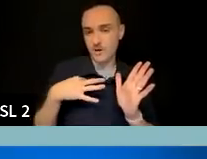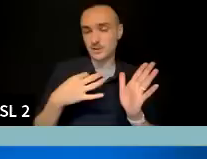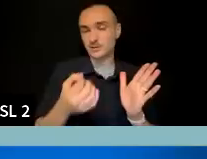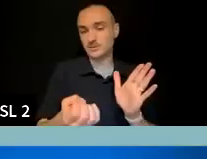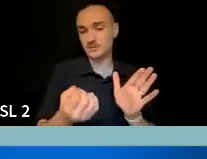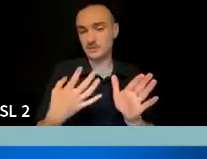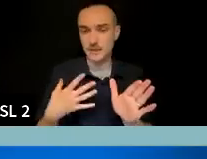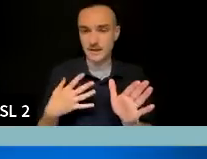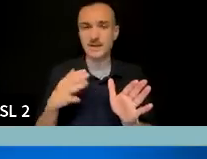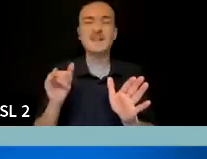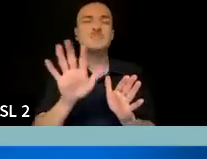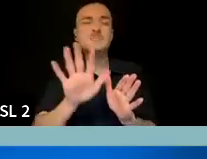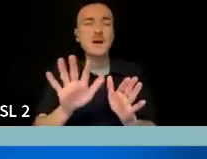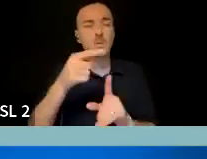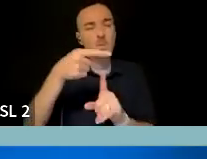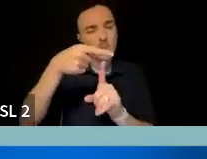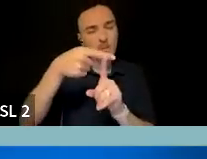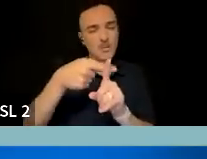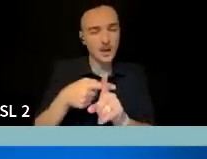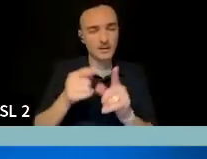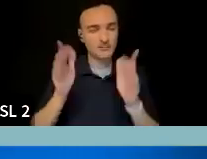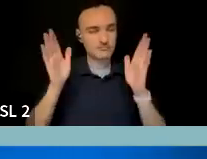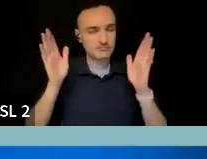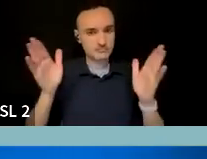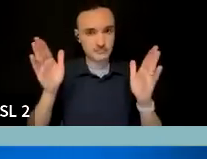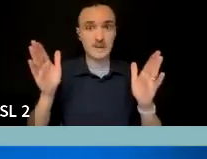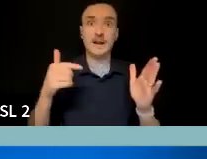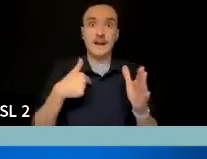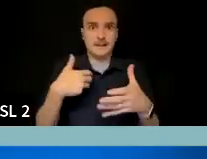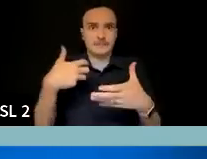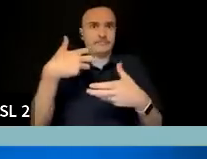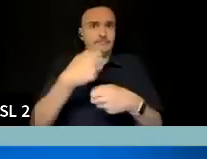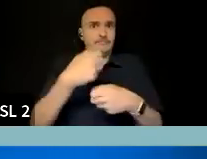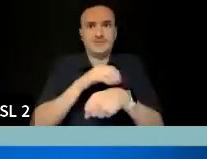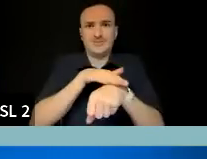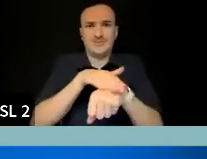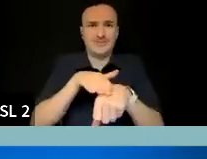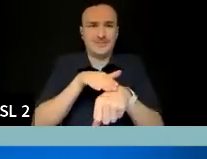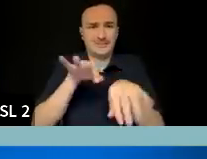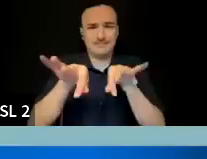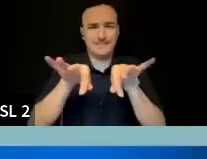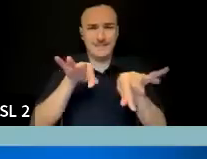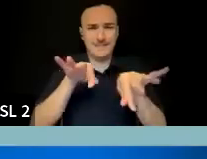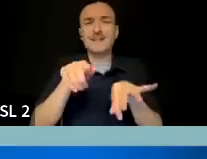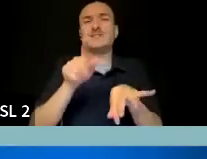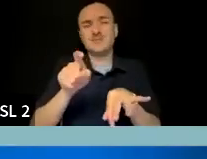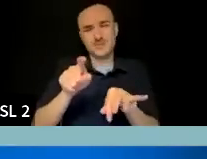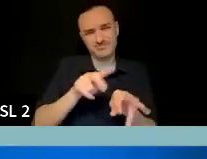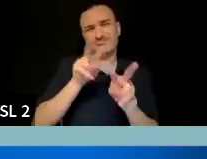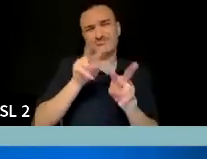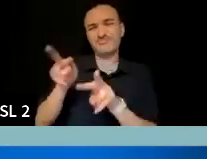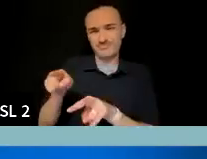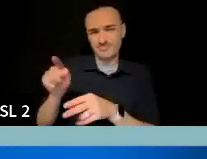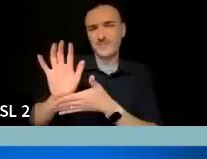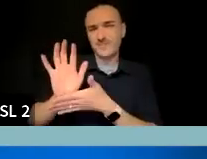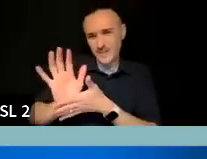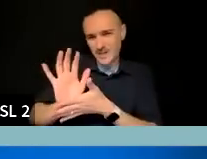review process. We encourage you to view NIH videos and resources on the details located on both